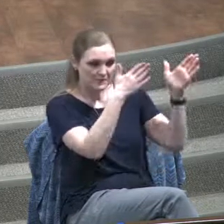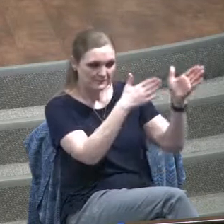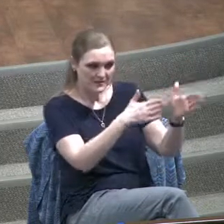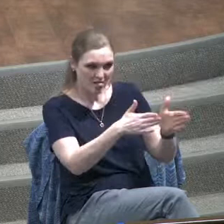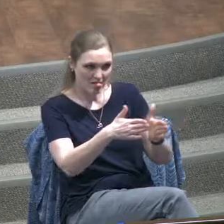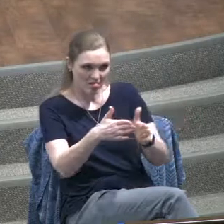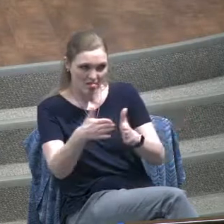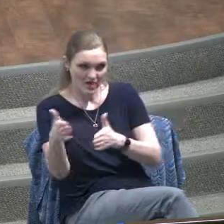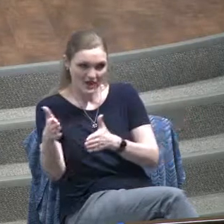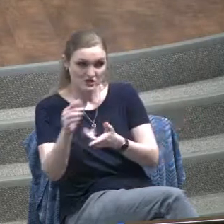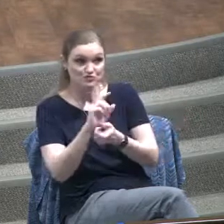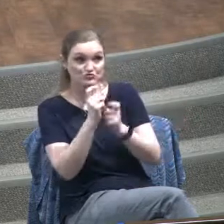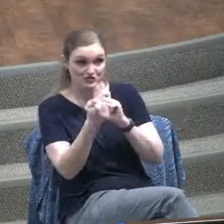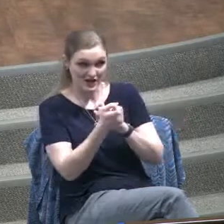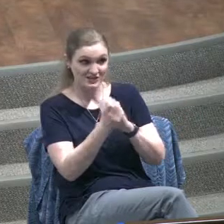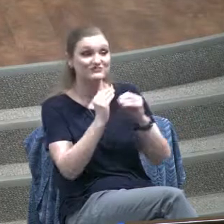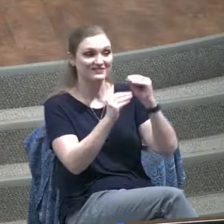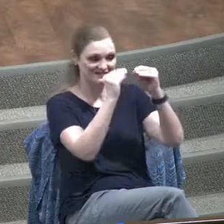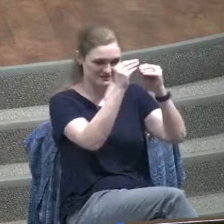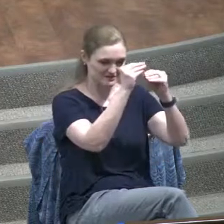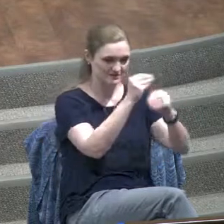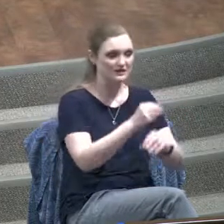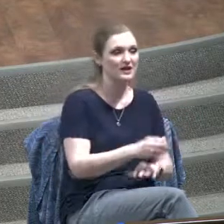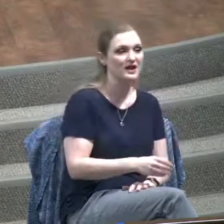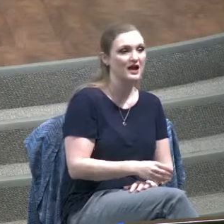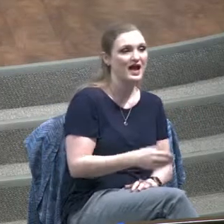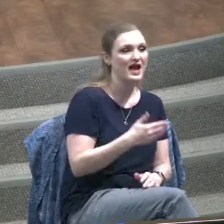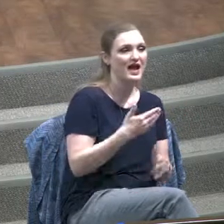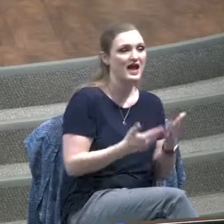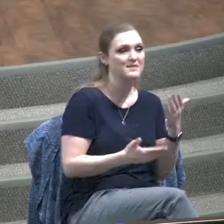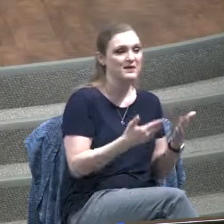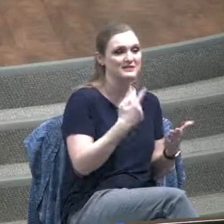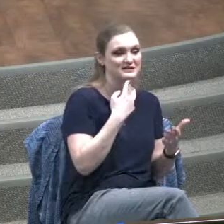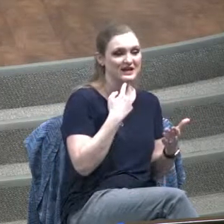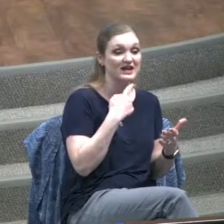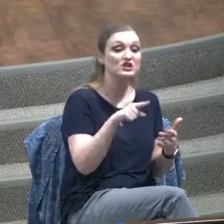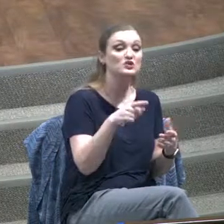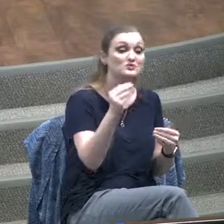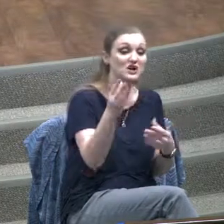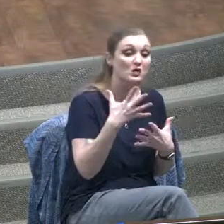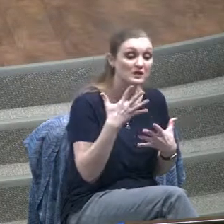to fix it. And he might say, and you give me your input.